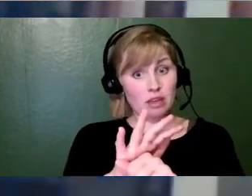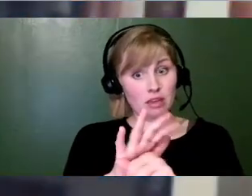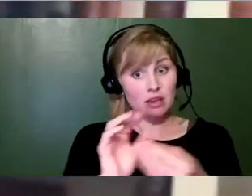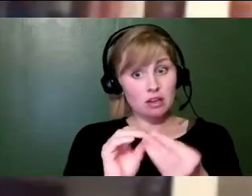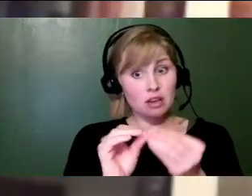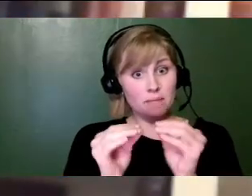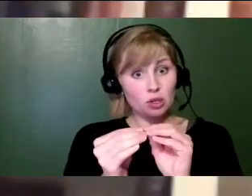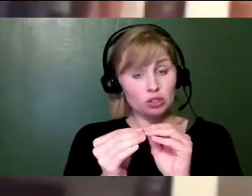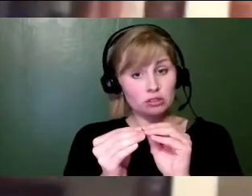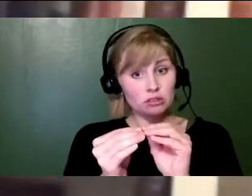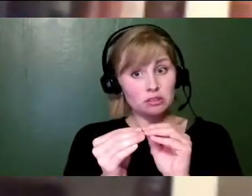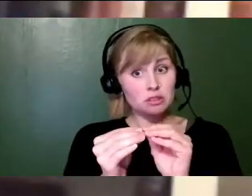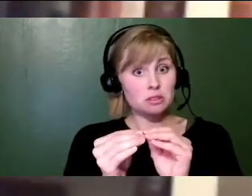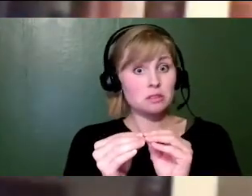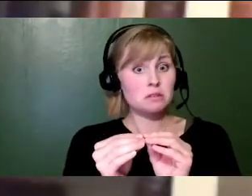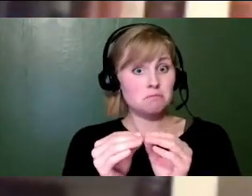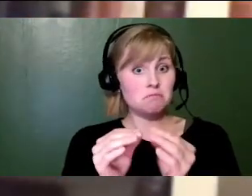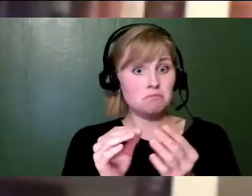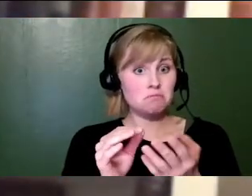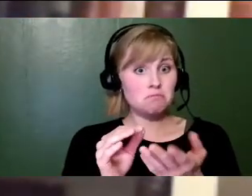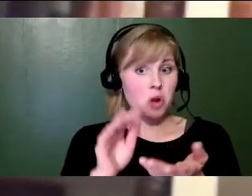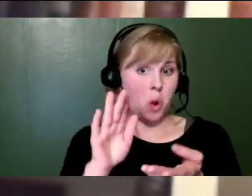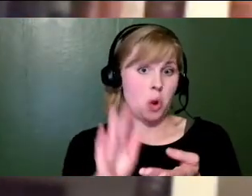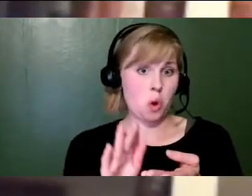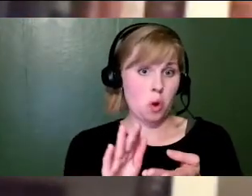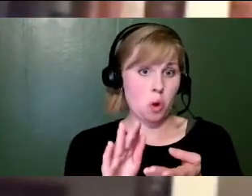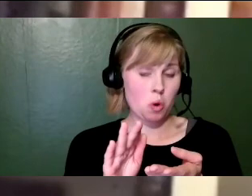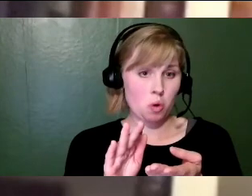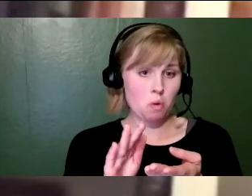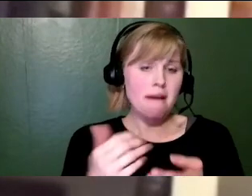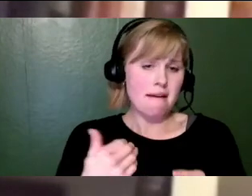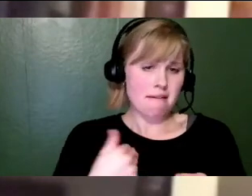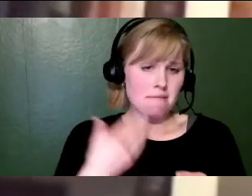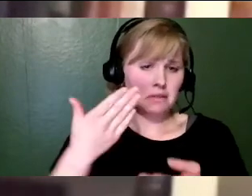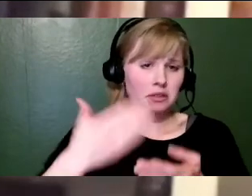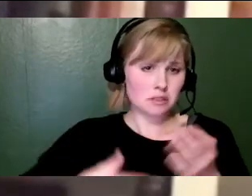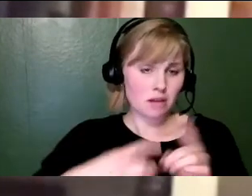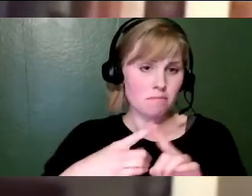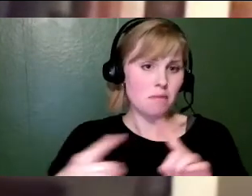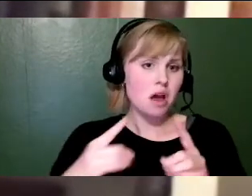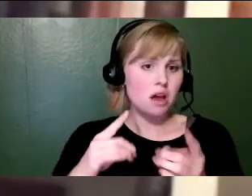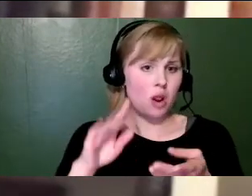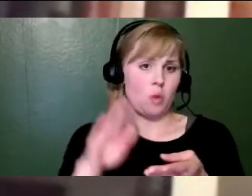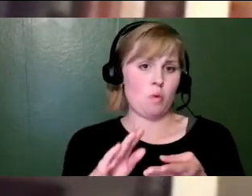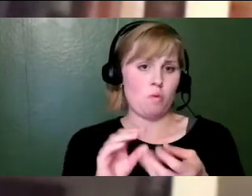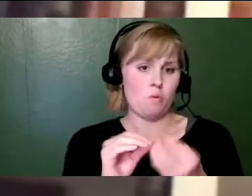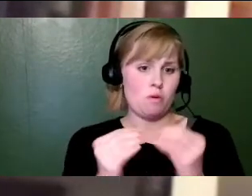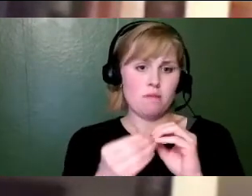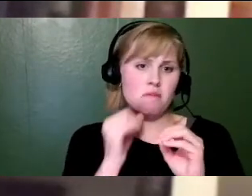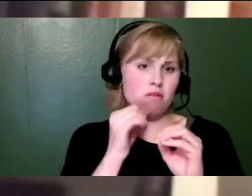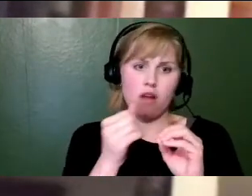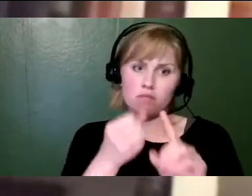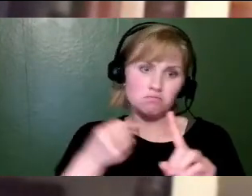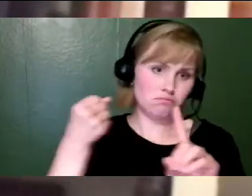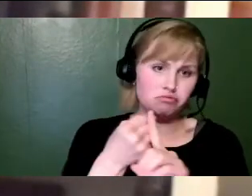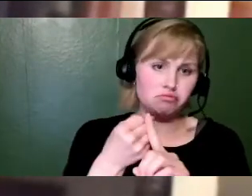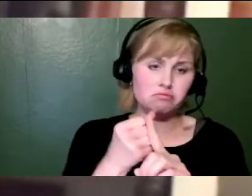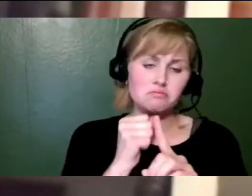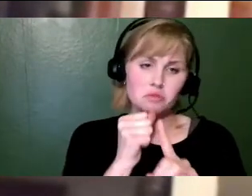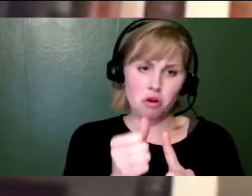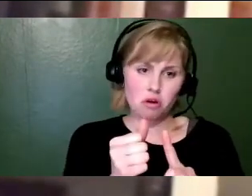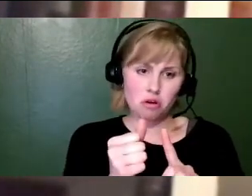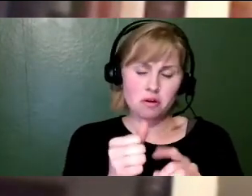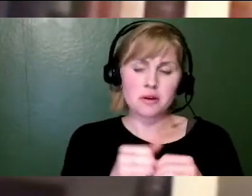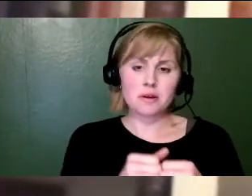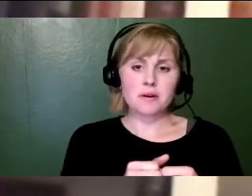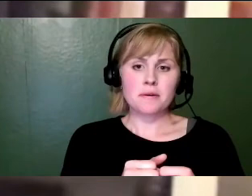not immune, of course, but the impact has not been massive. But the